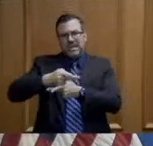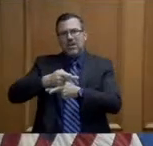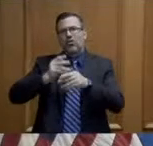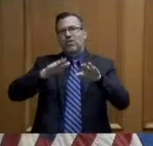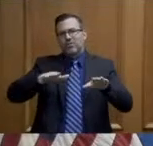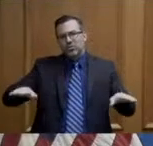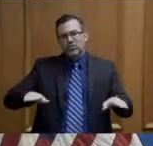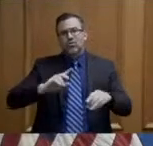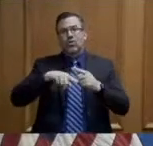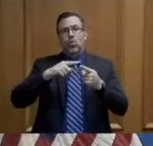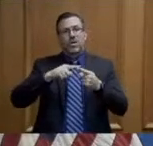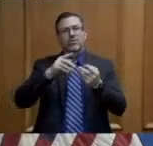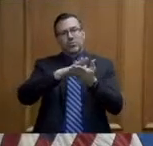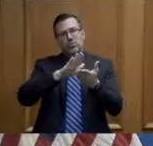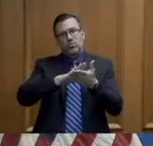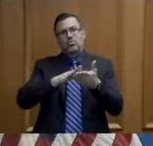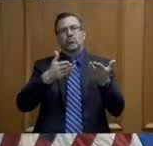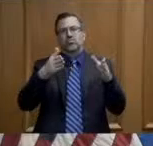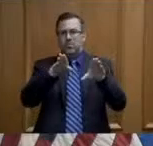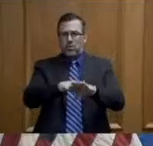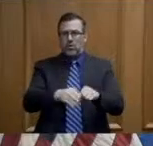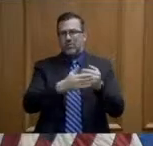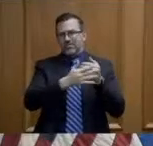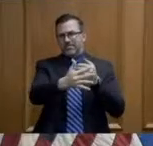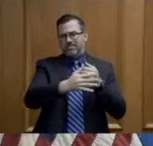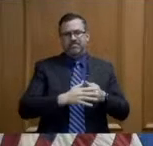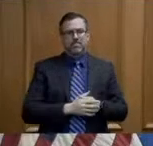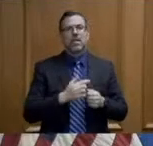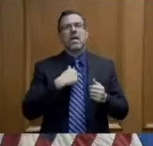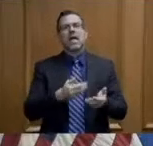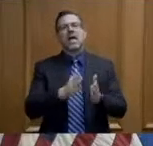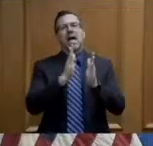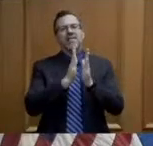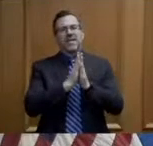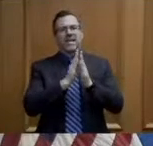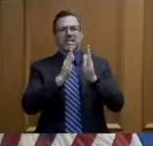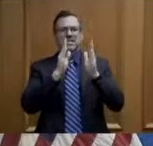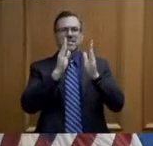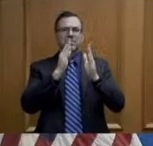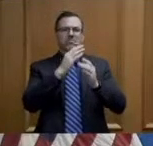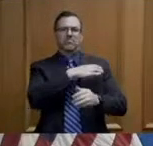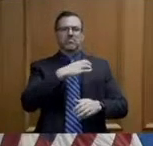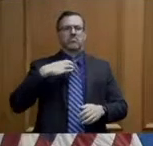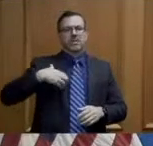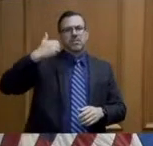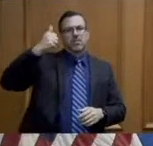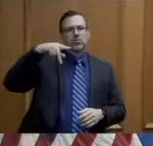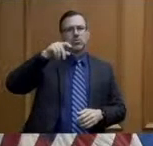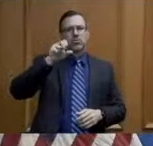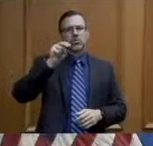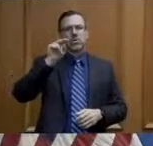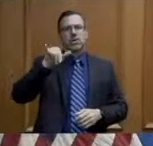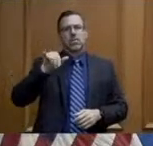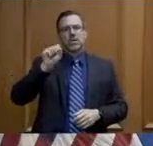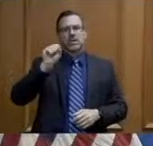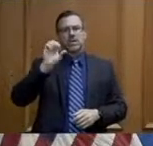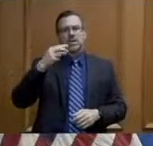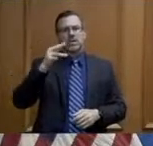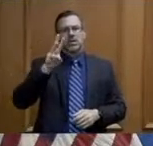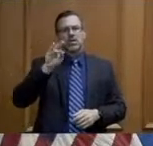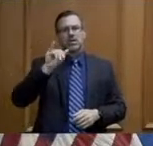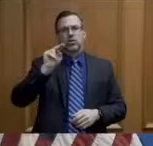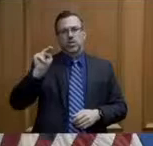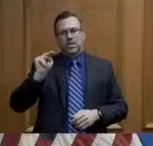of a classroom. That's why I've asked our Education Commissioner, Penny Schwinn, to convene